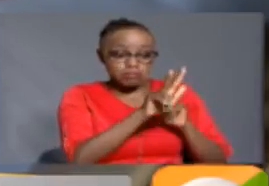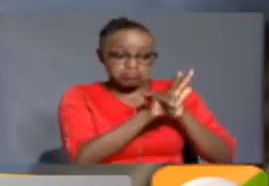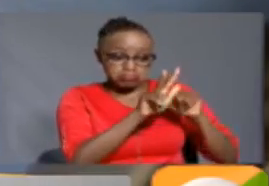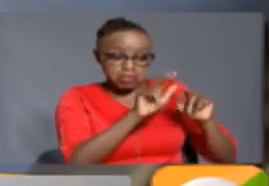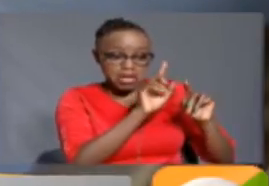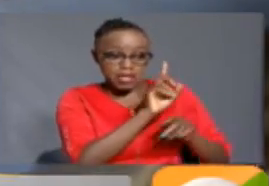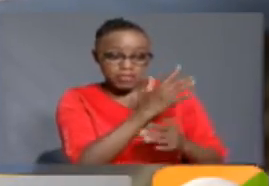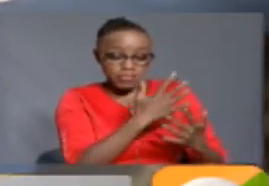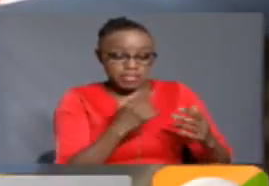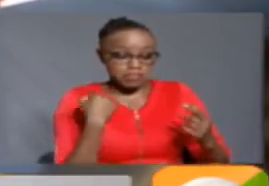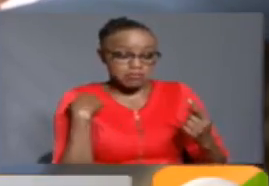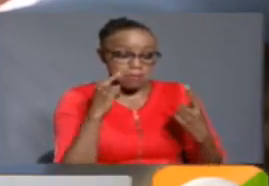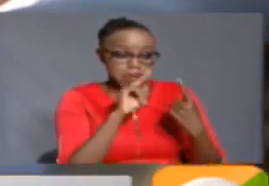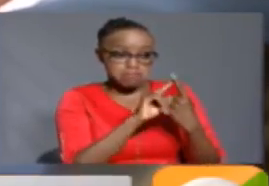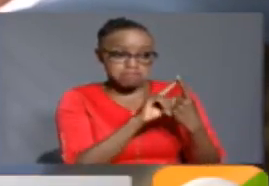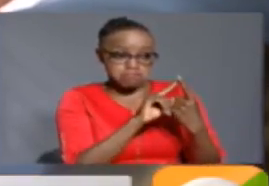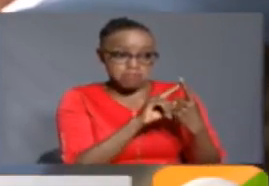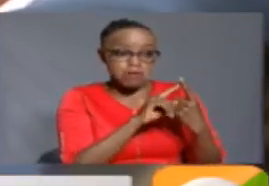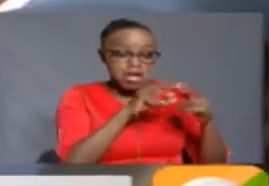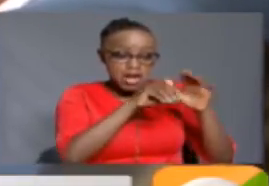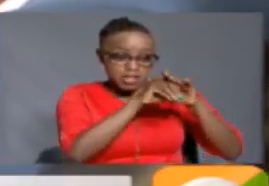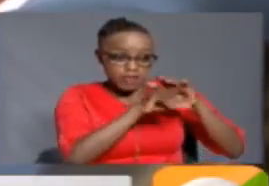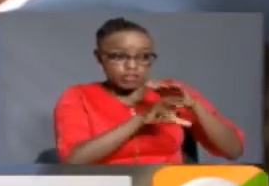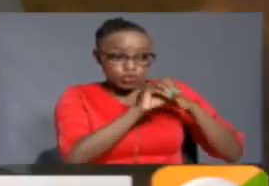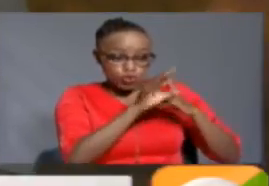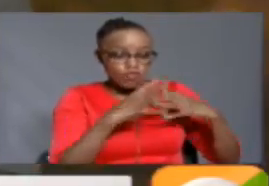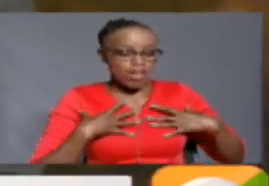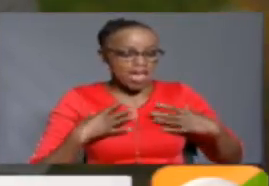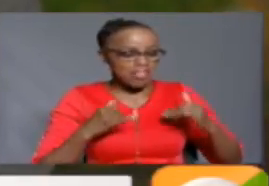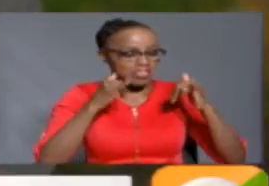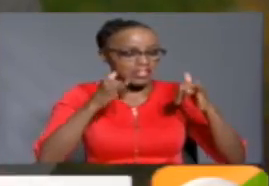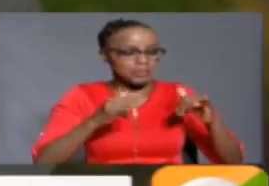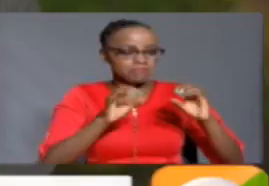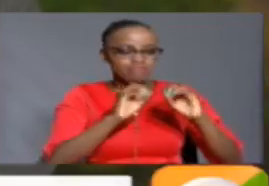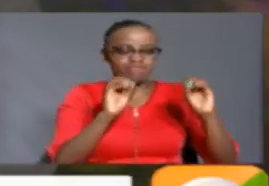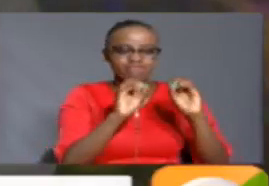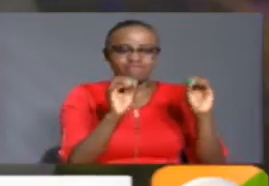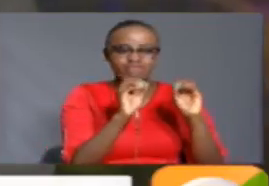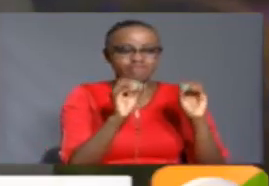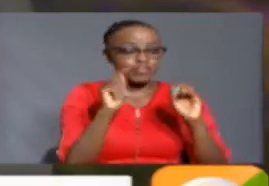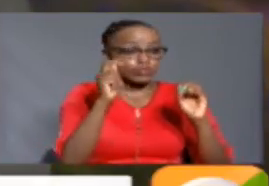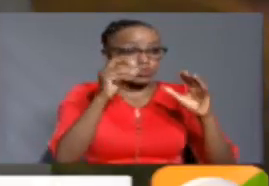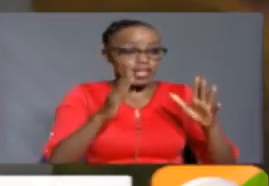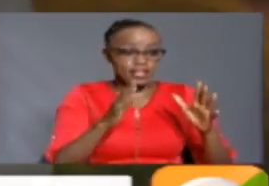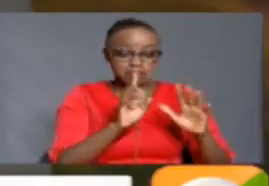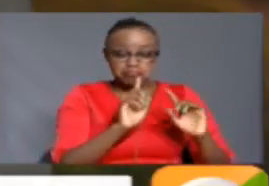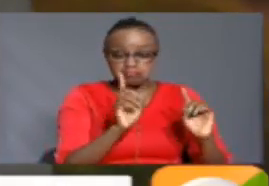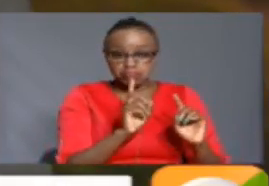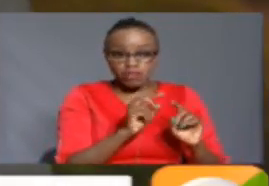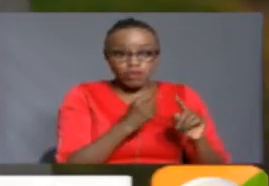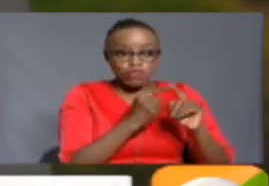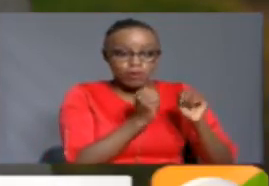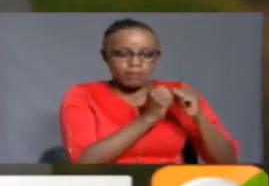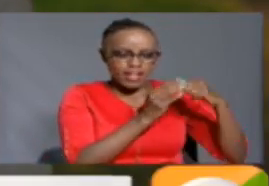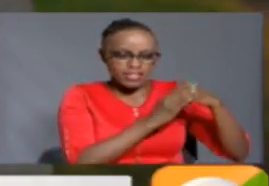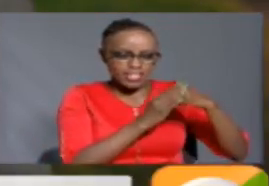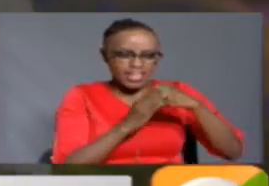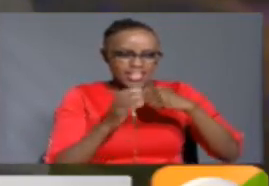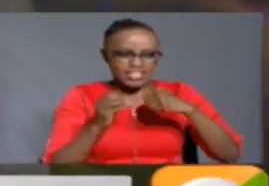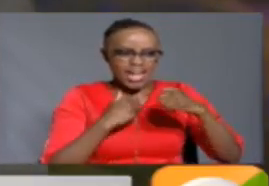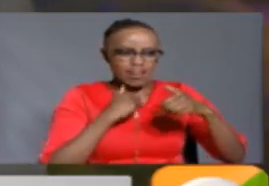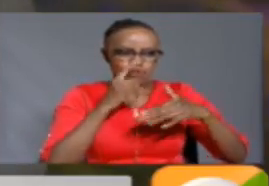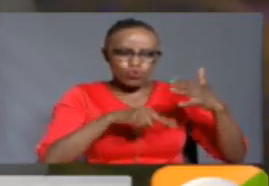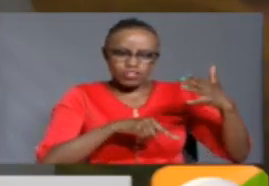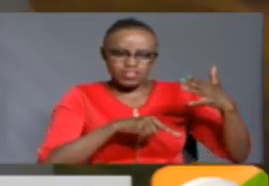One, that devolution of health is not new to Kenya. From the 1990s, there